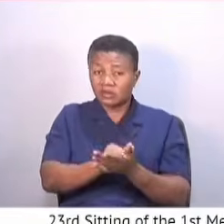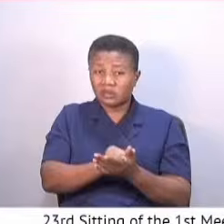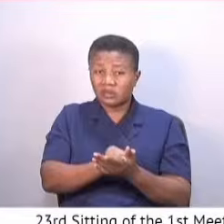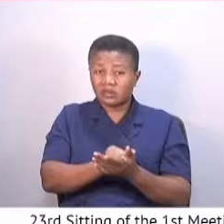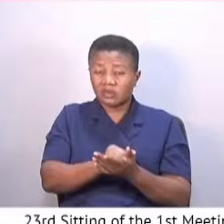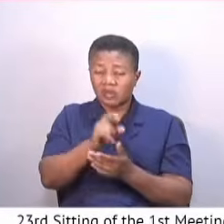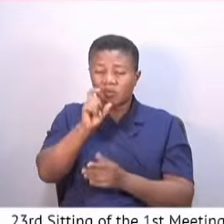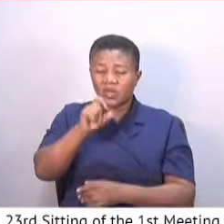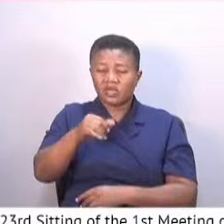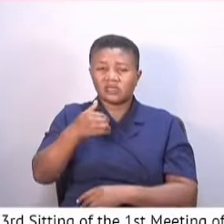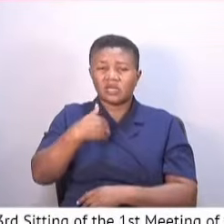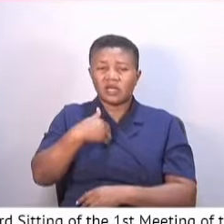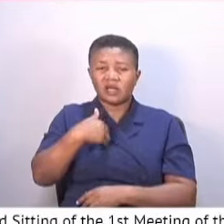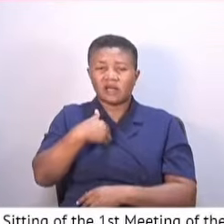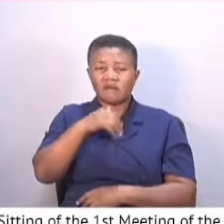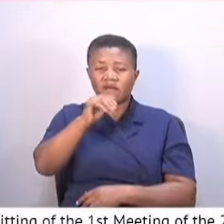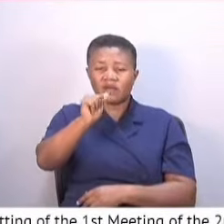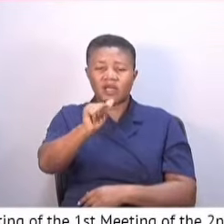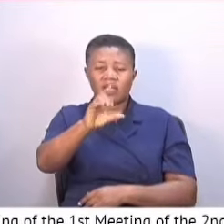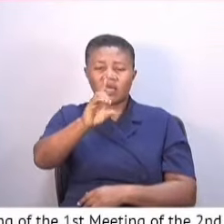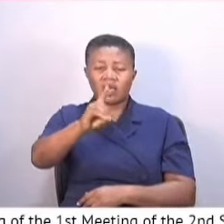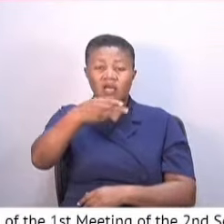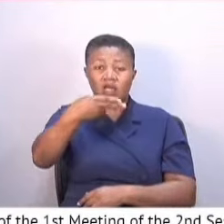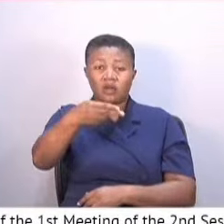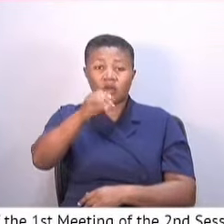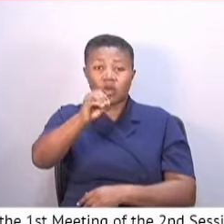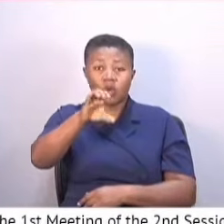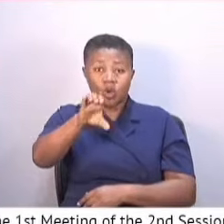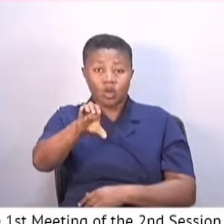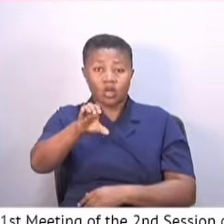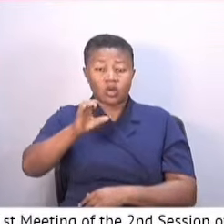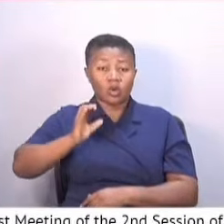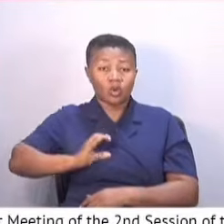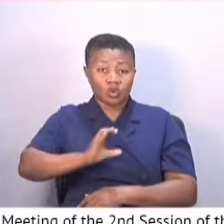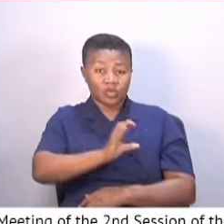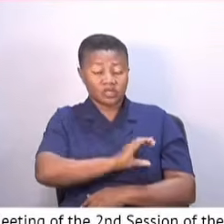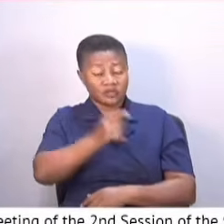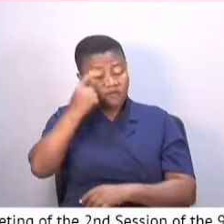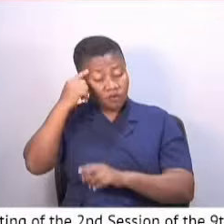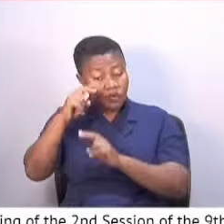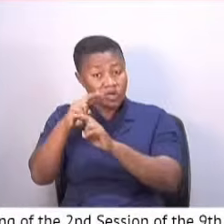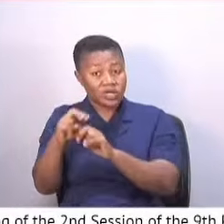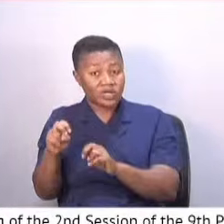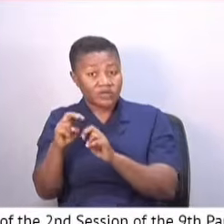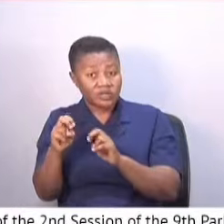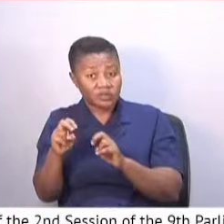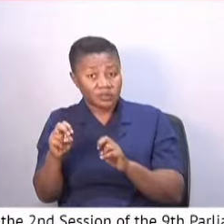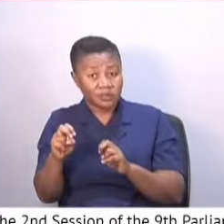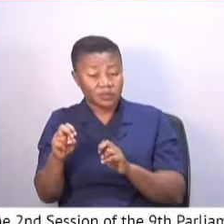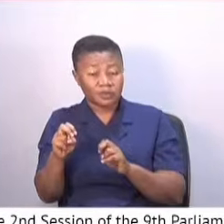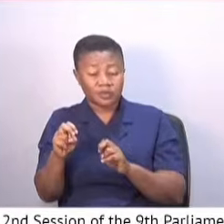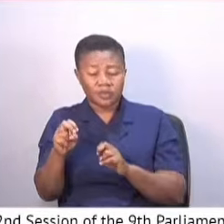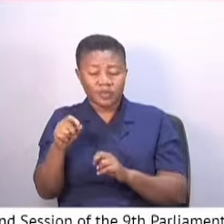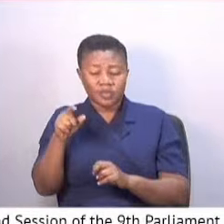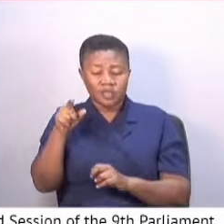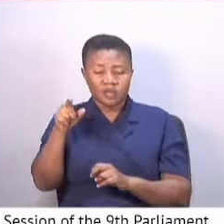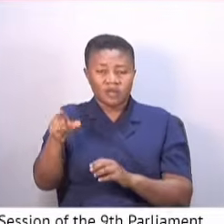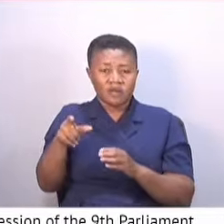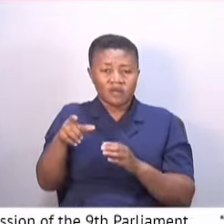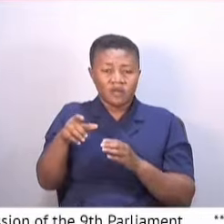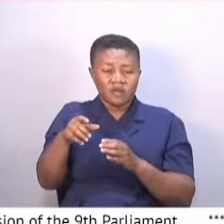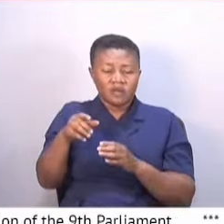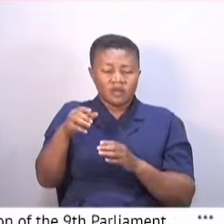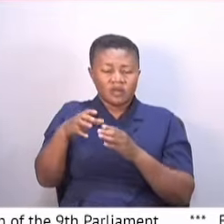an ad hoc committee or special committee to investigate. The minority leader's view